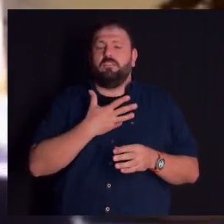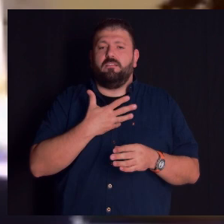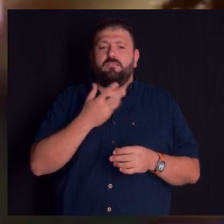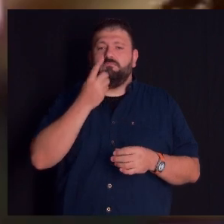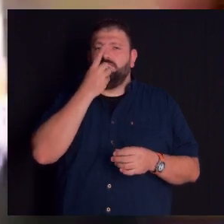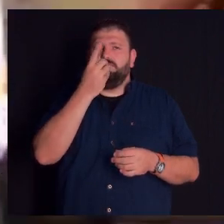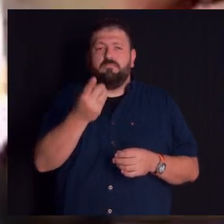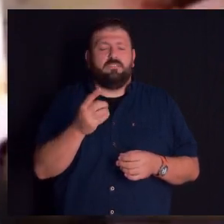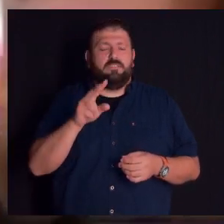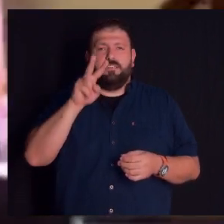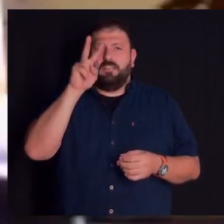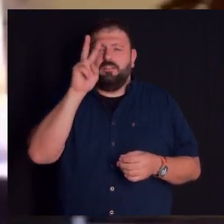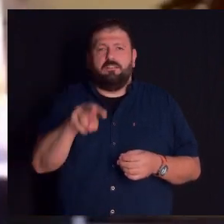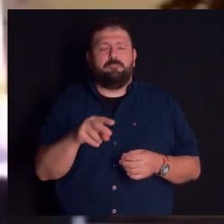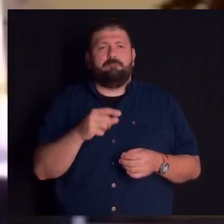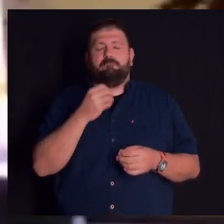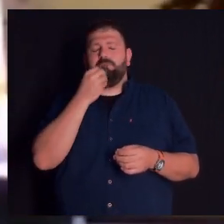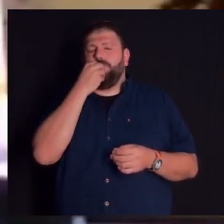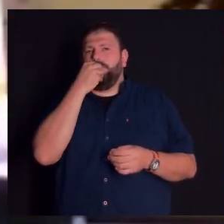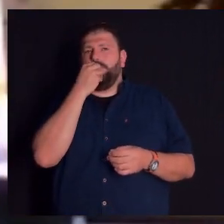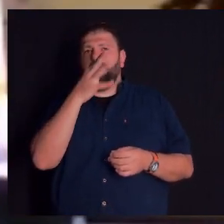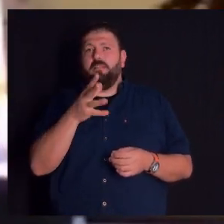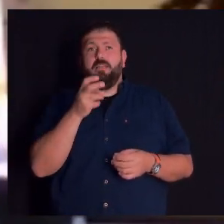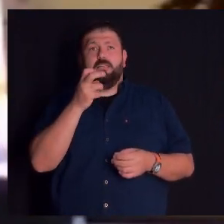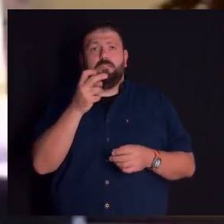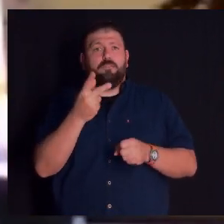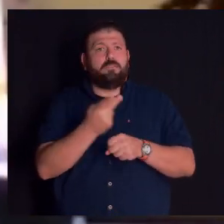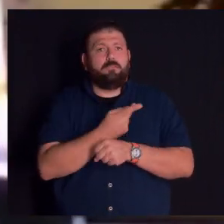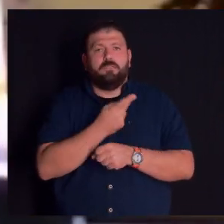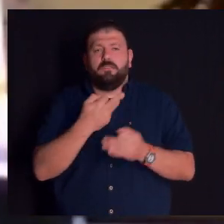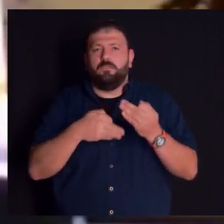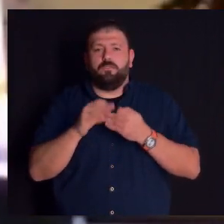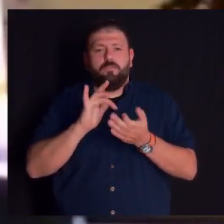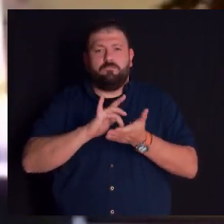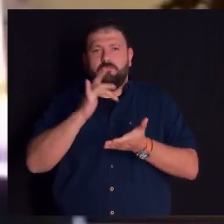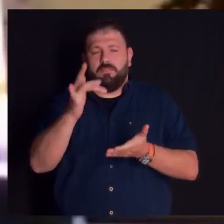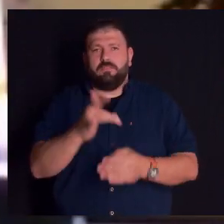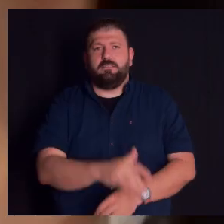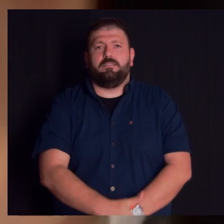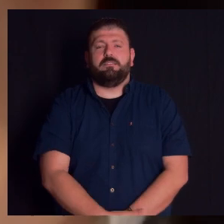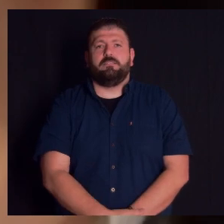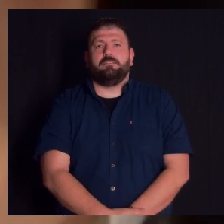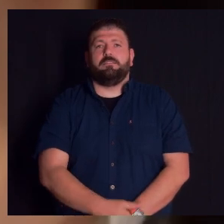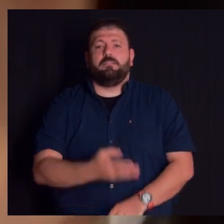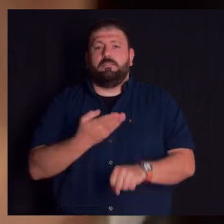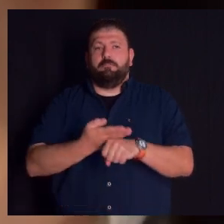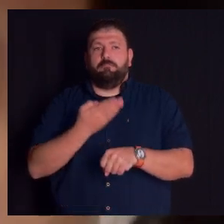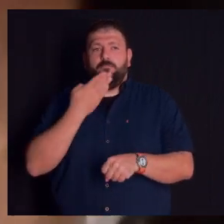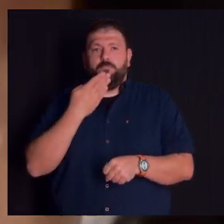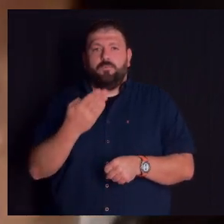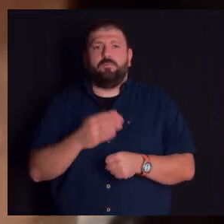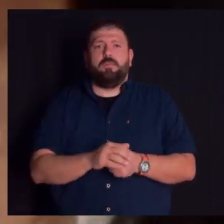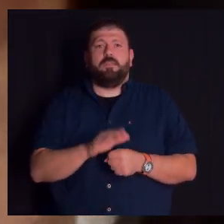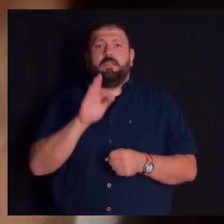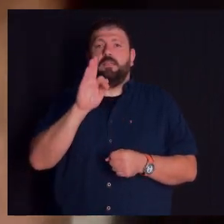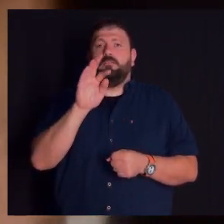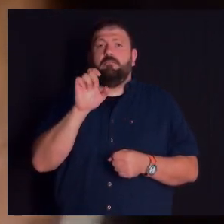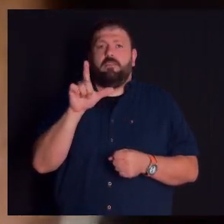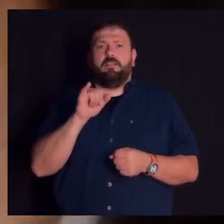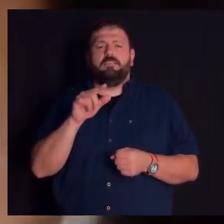I can tell you, this is an impressive what is happening to us. Thank you very much.